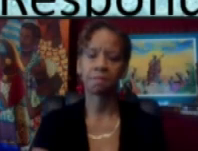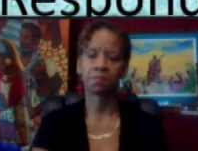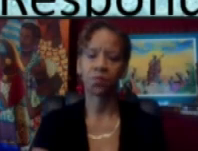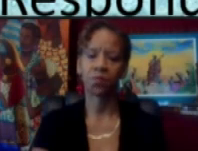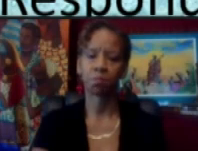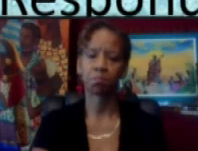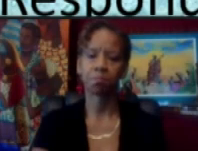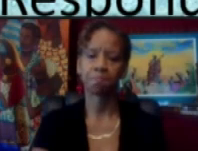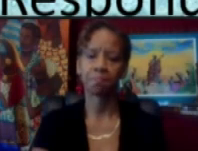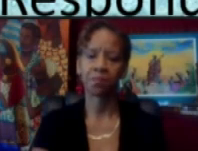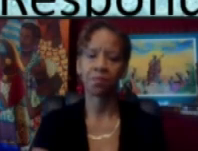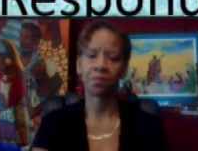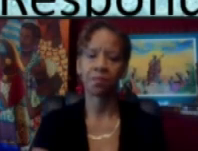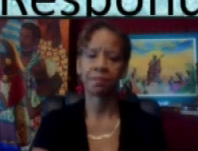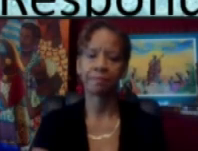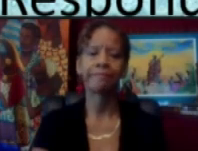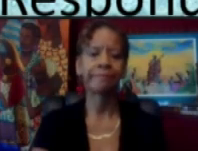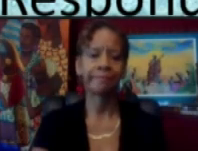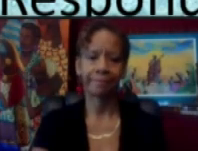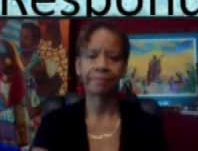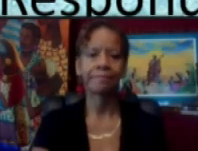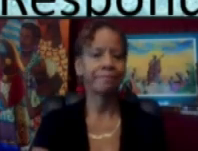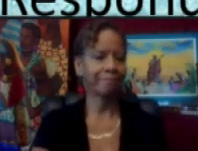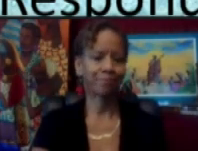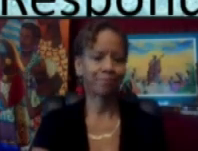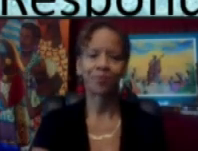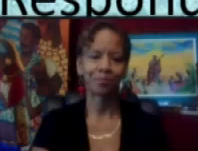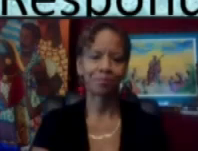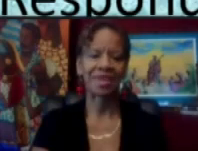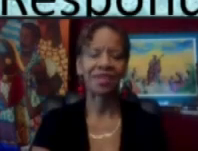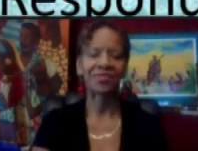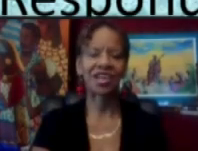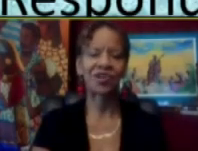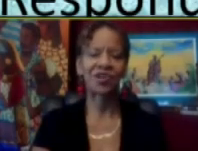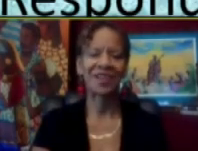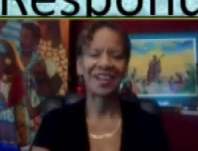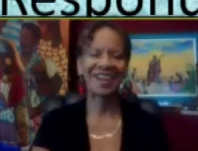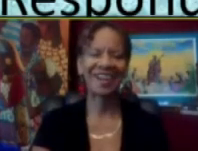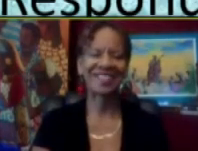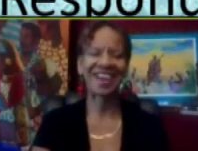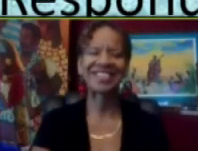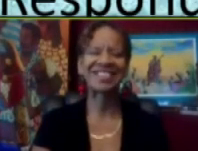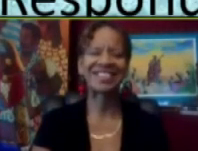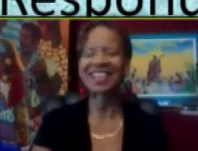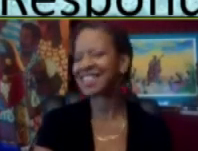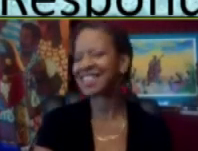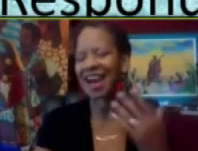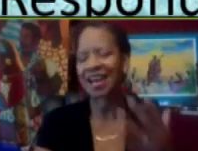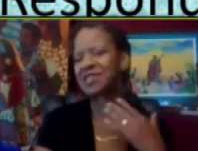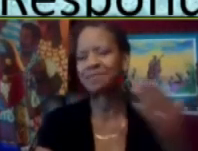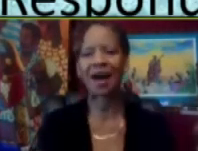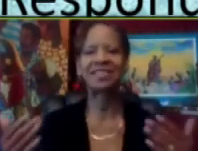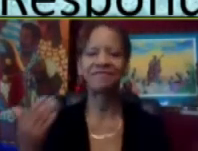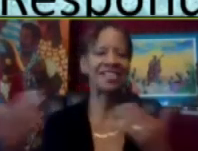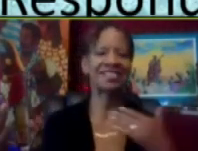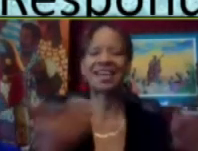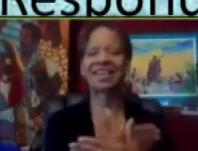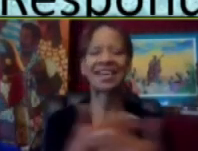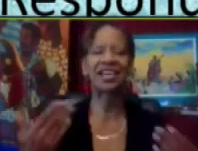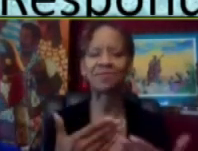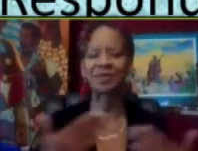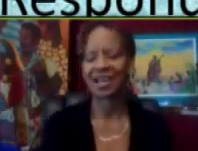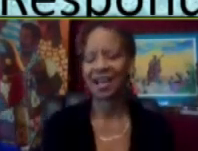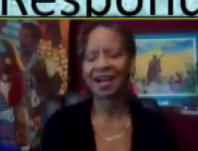for us to map out another sewage catchment area. Thank you. Thank you. That's exactly the kind of responsiveness